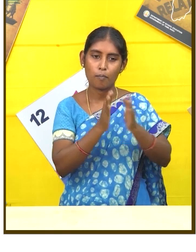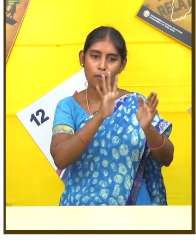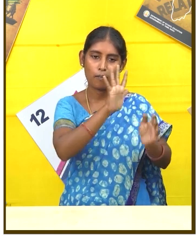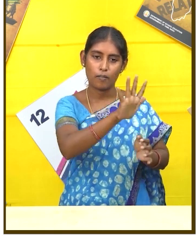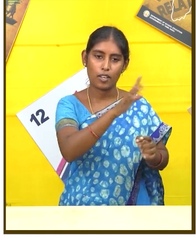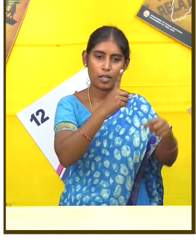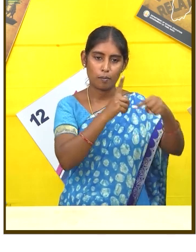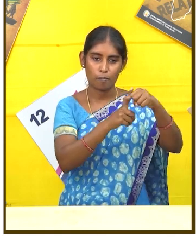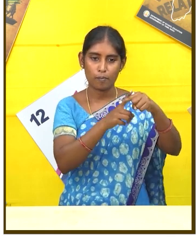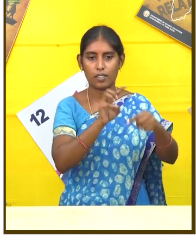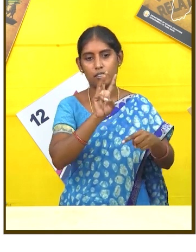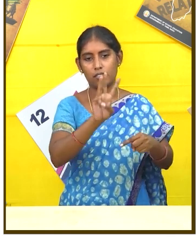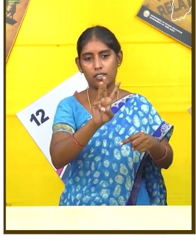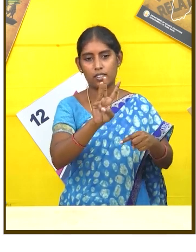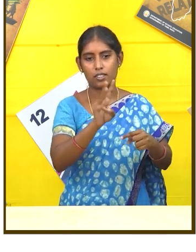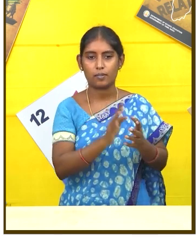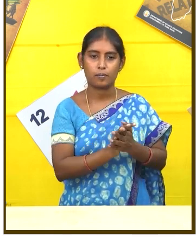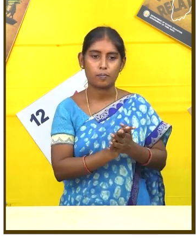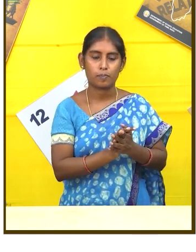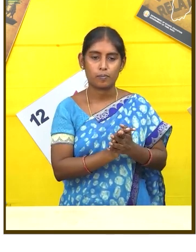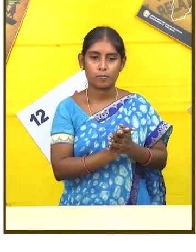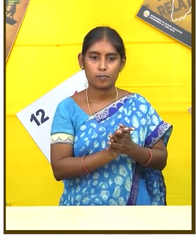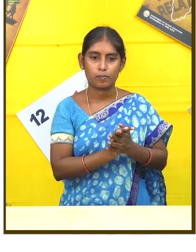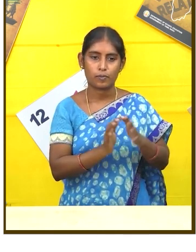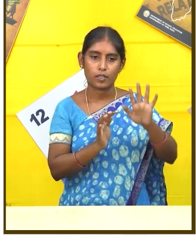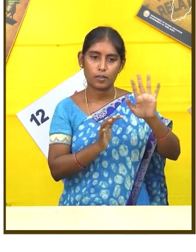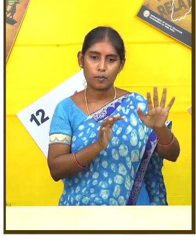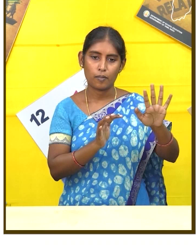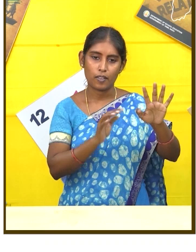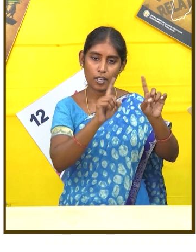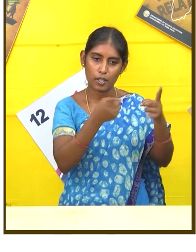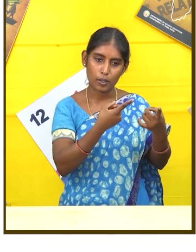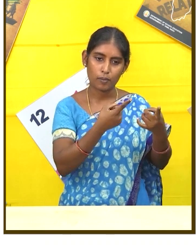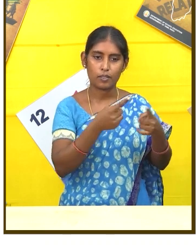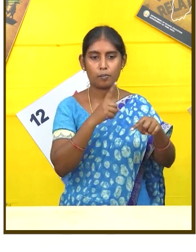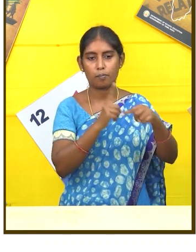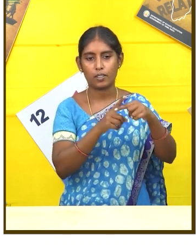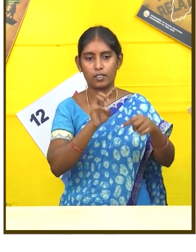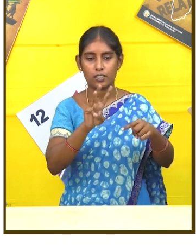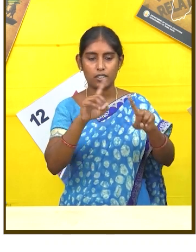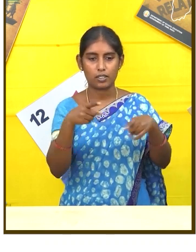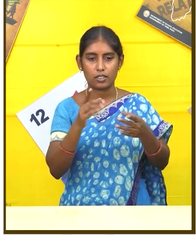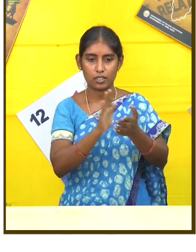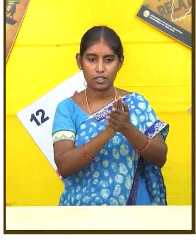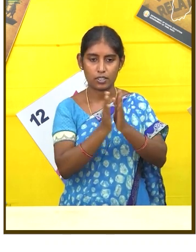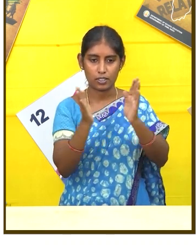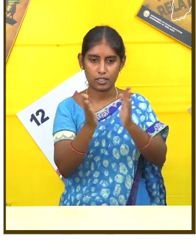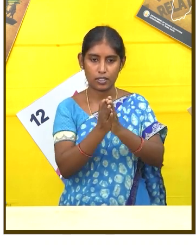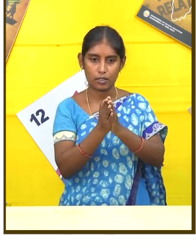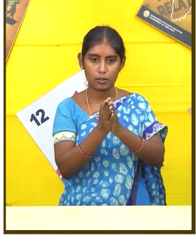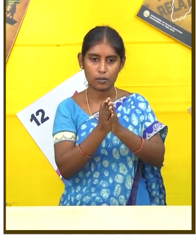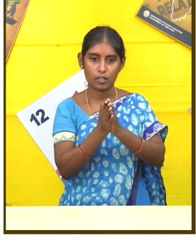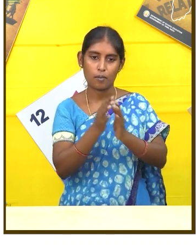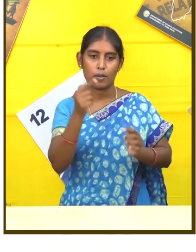we have to add? 5 and 3 we have to add. So that was done. 5 plus 3, 2y